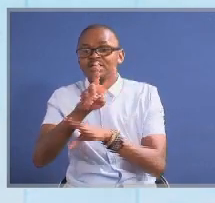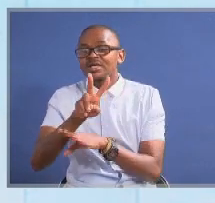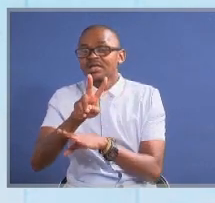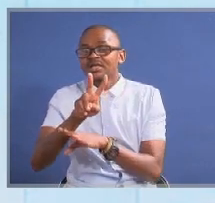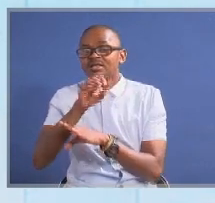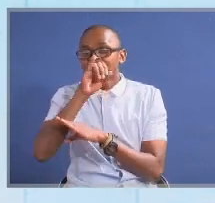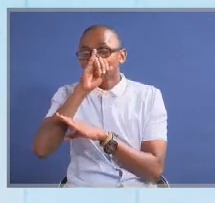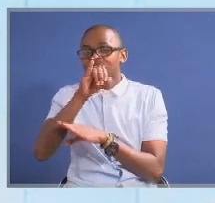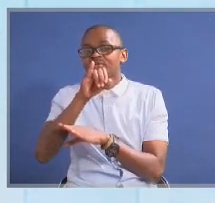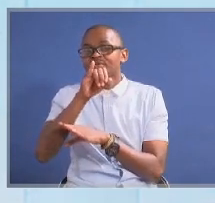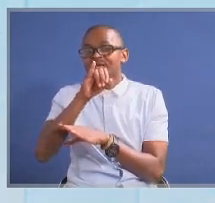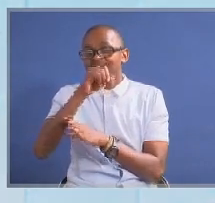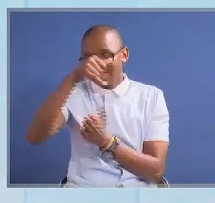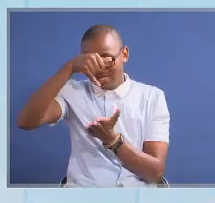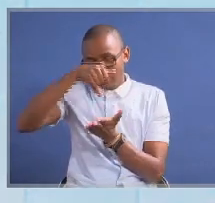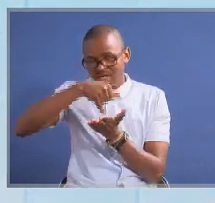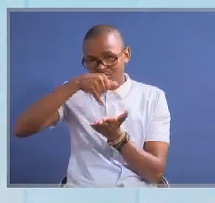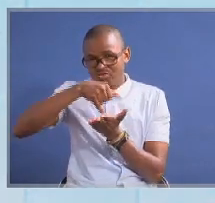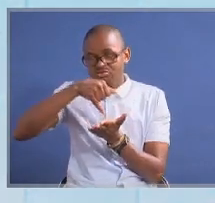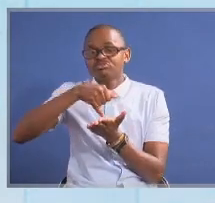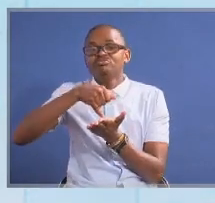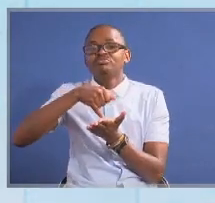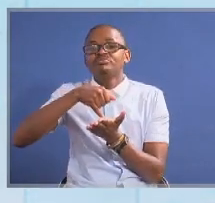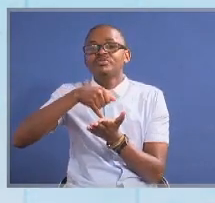is inclusive, all right.